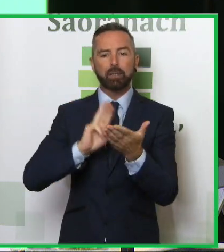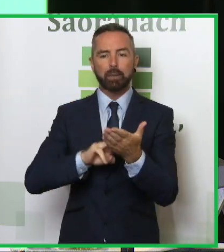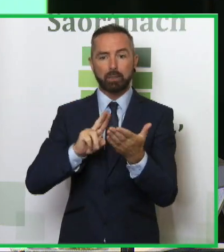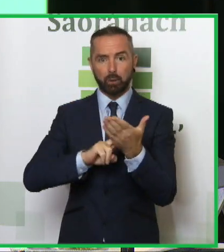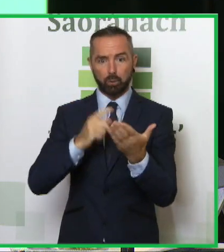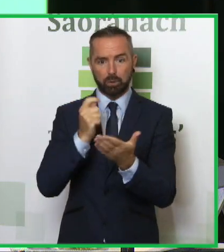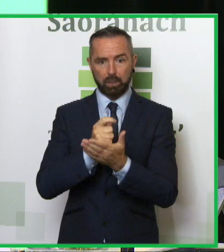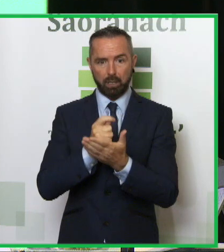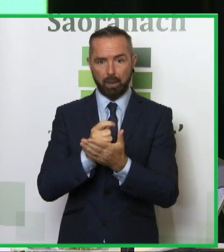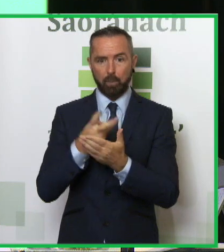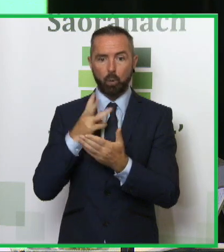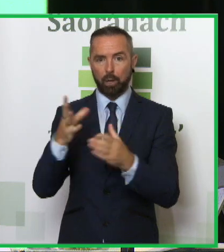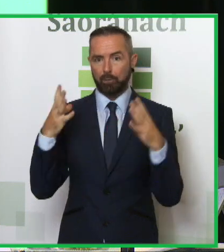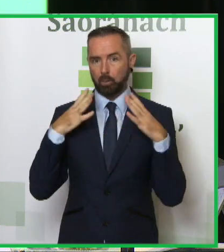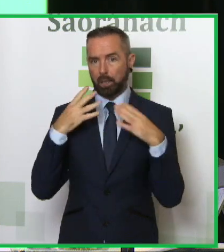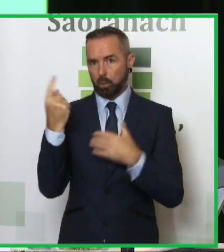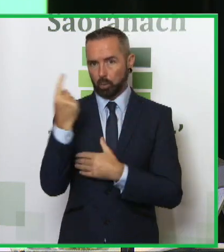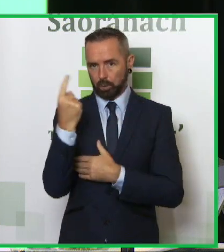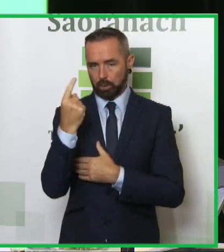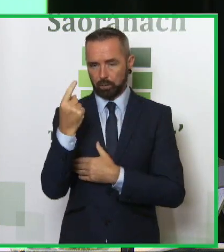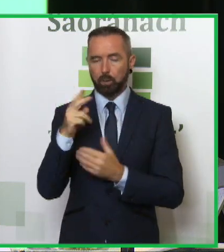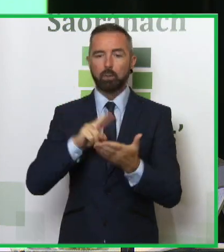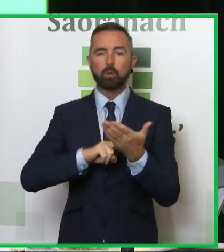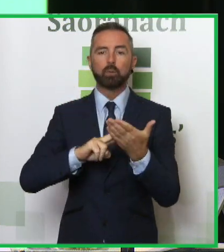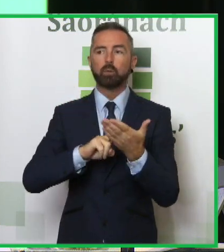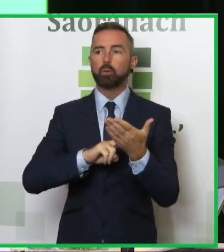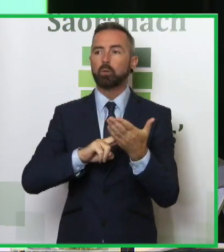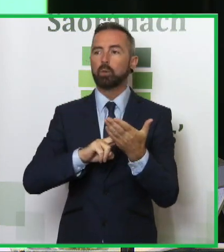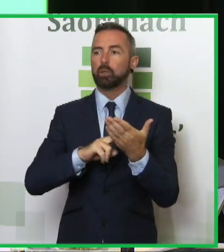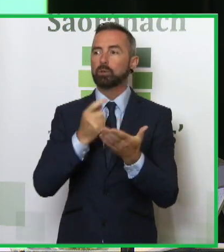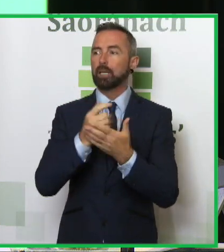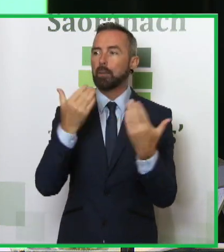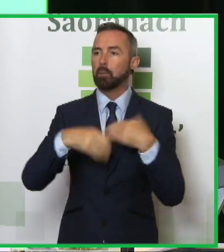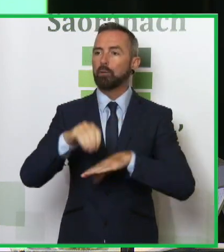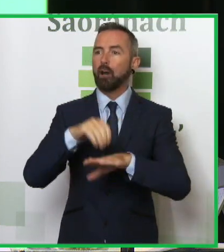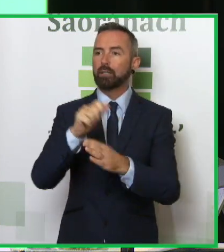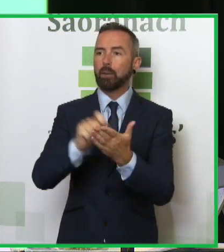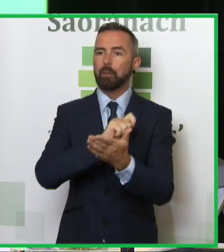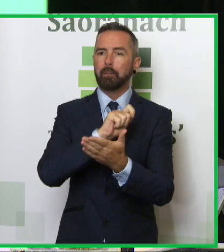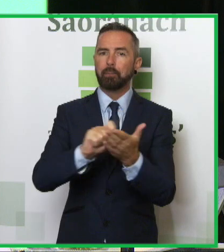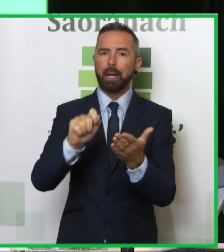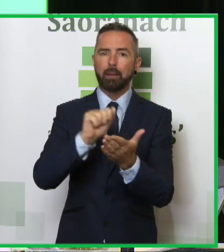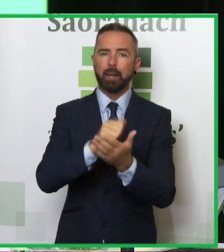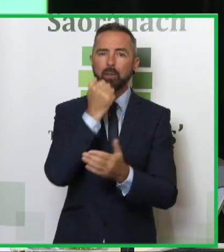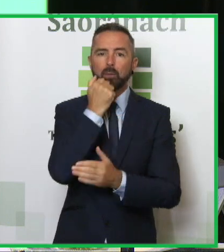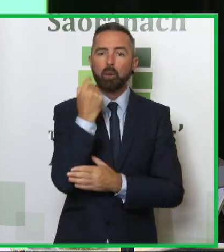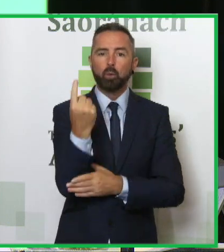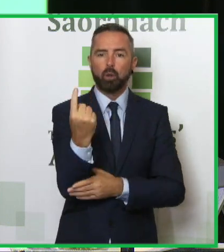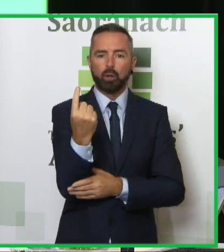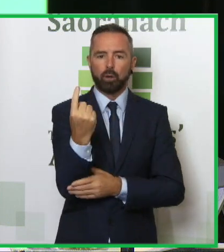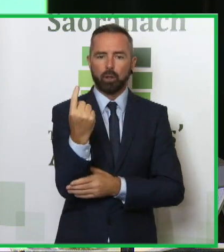our time. We will be breaking at 1 for lunch. Going to move to ballot paper 1, and you'll see on ballot paper 1